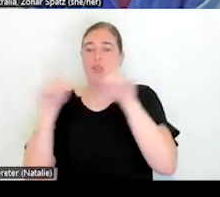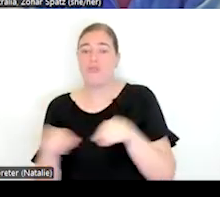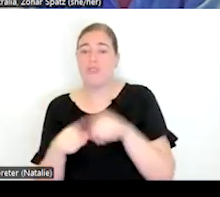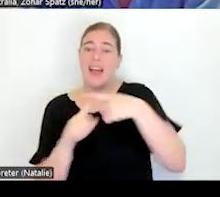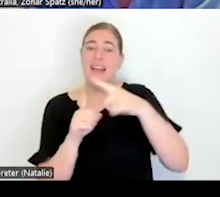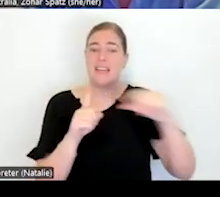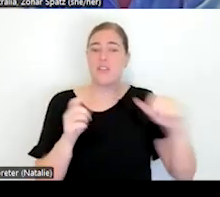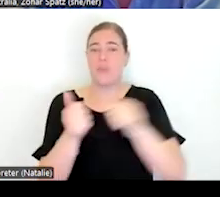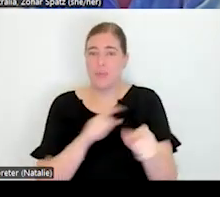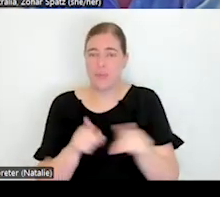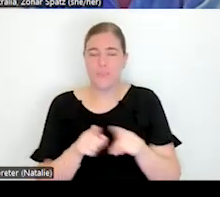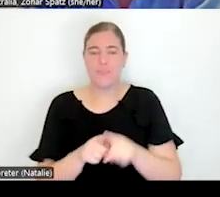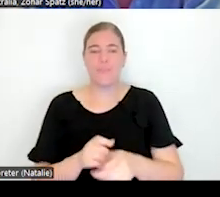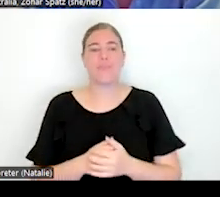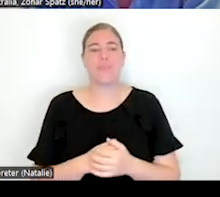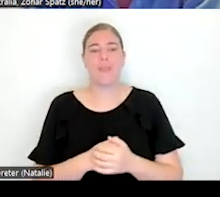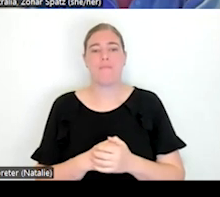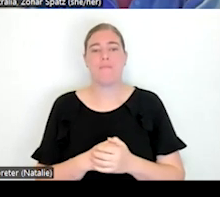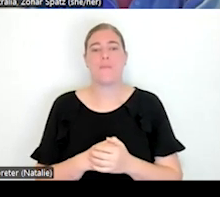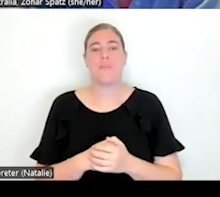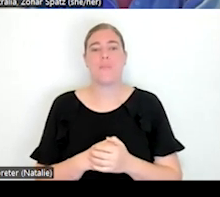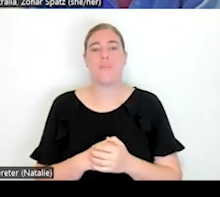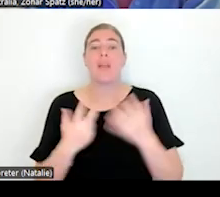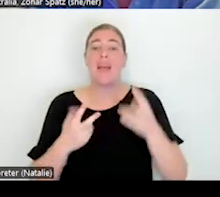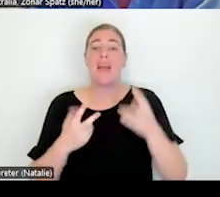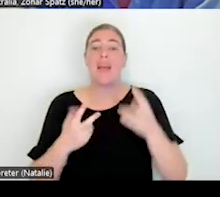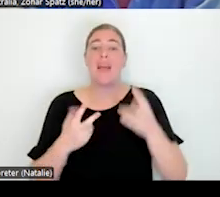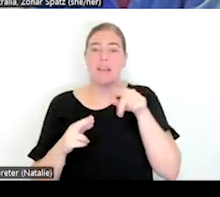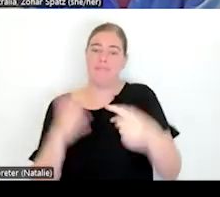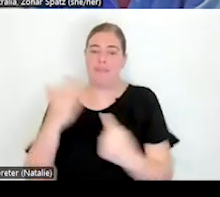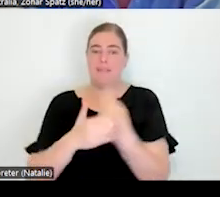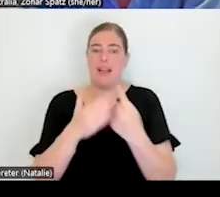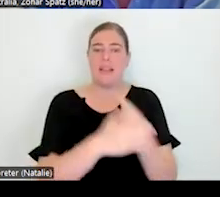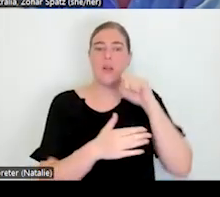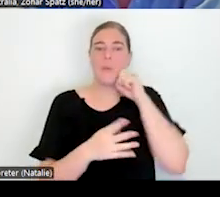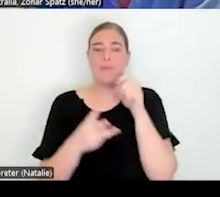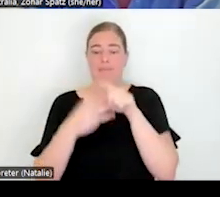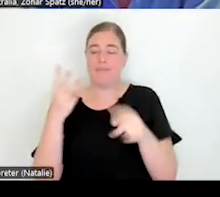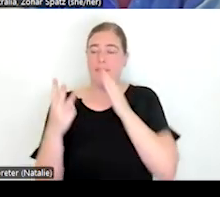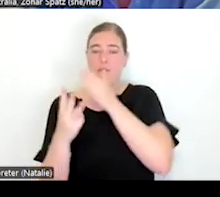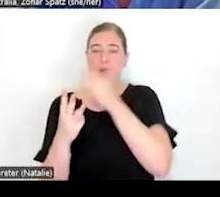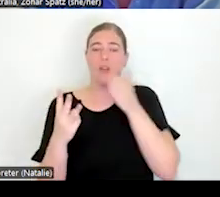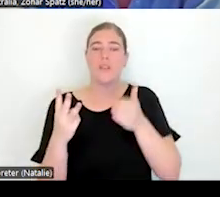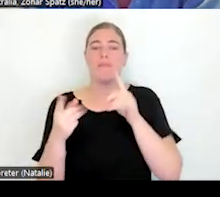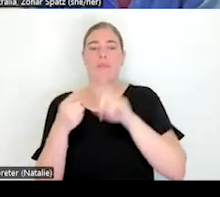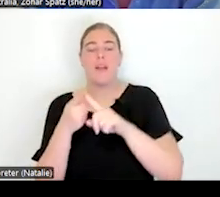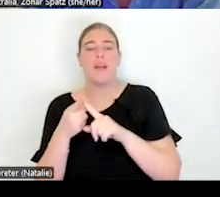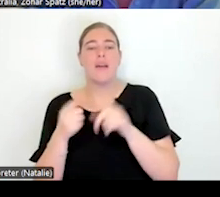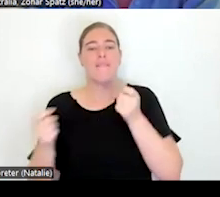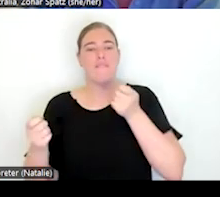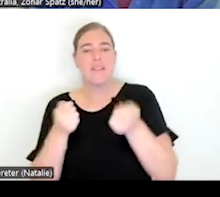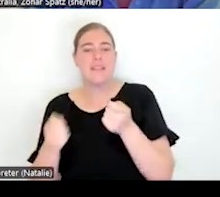We expect that these events will consider the following parameters: facilitate formal discussions and